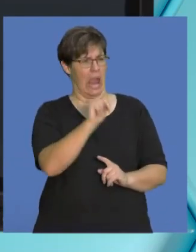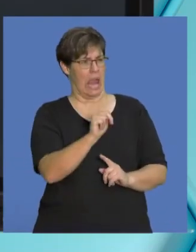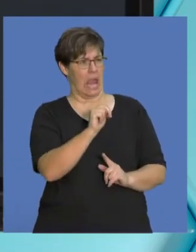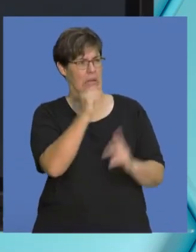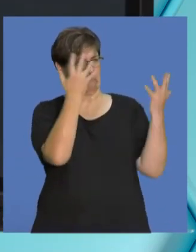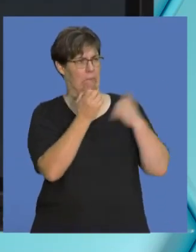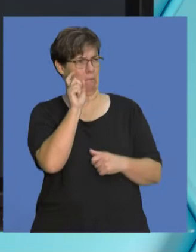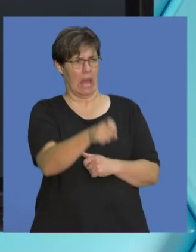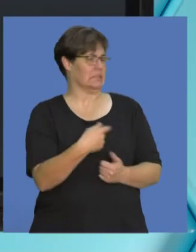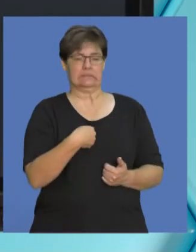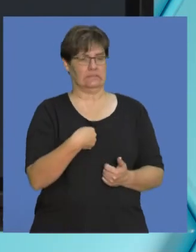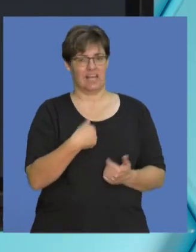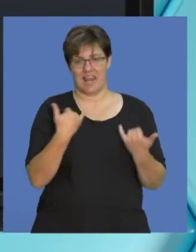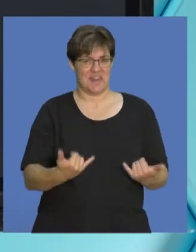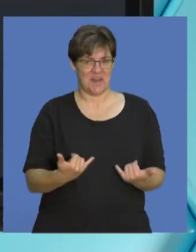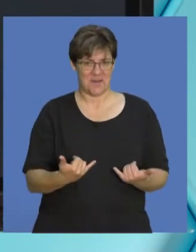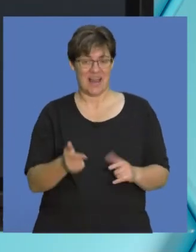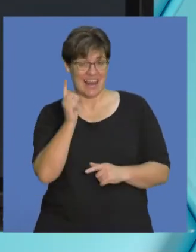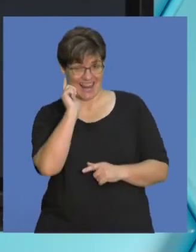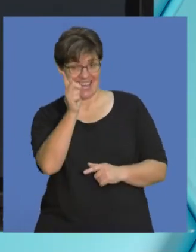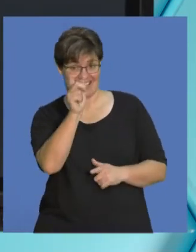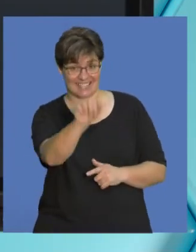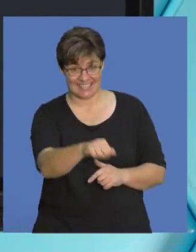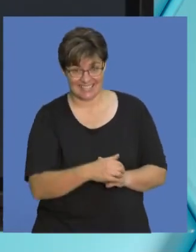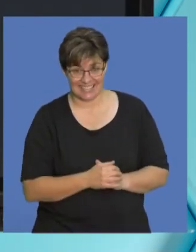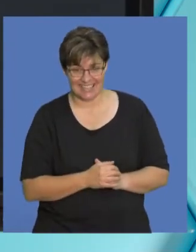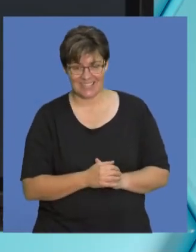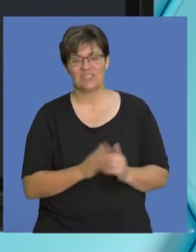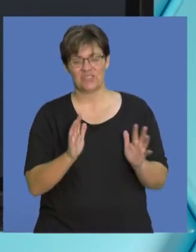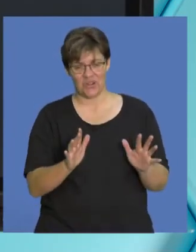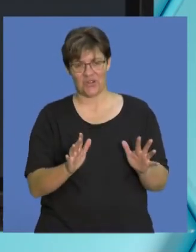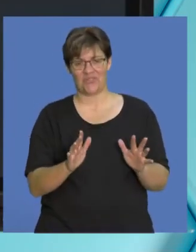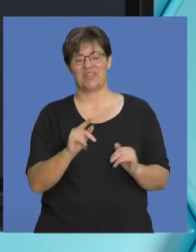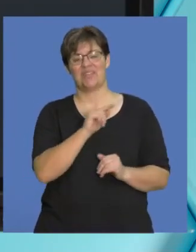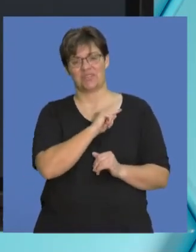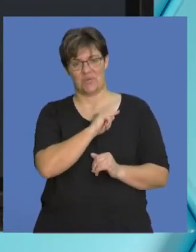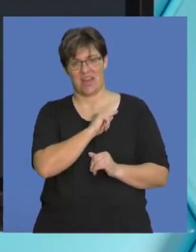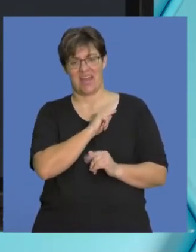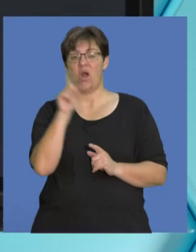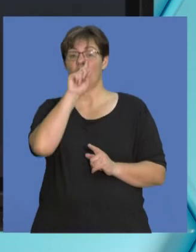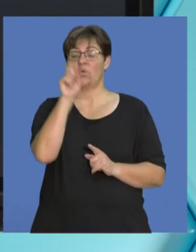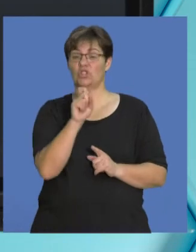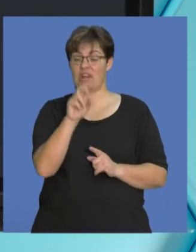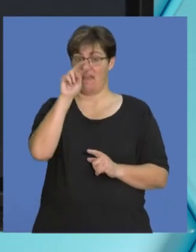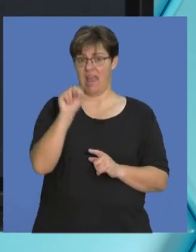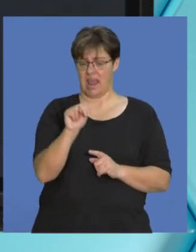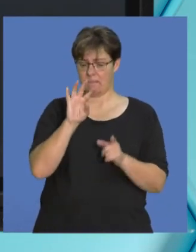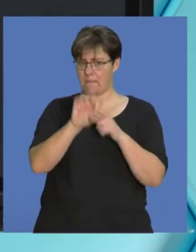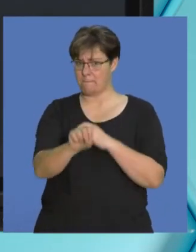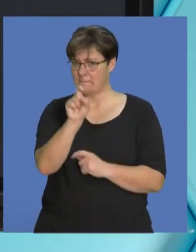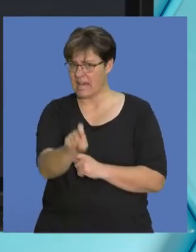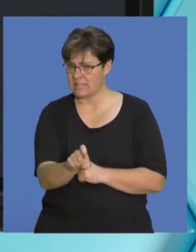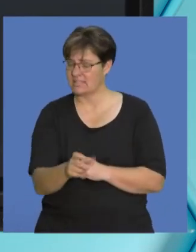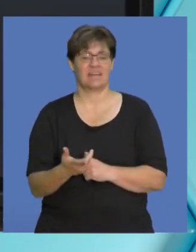considered to want to find the value of n or anything like that. So that's why there was no question that I did